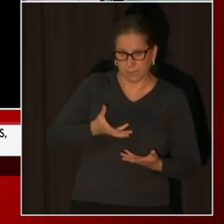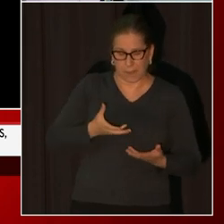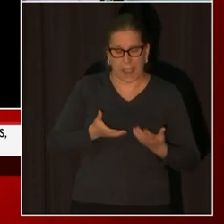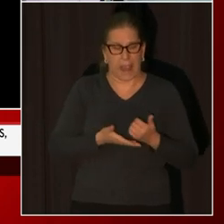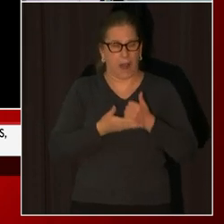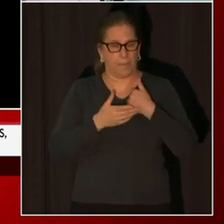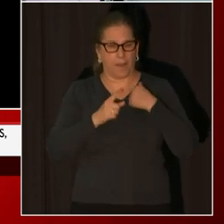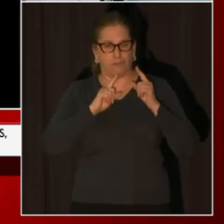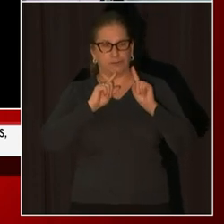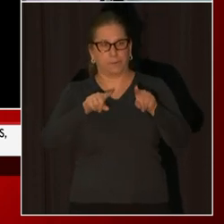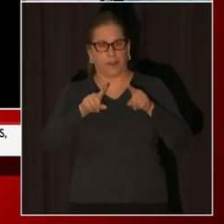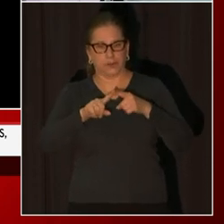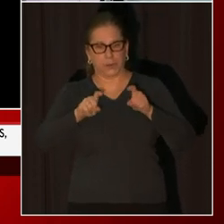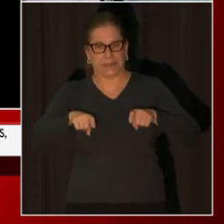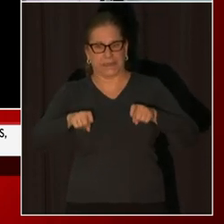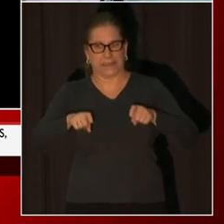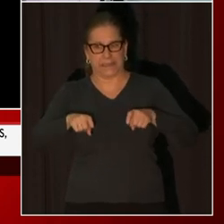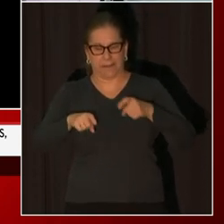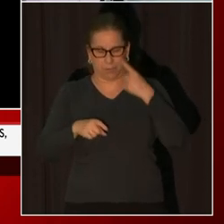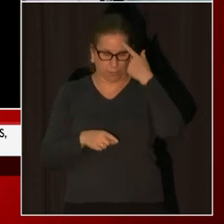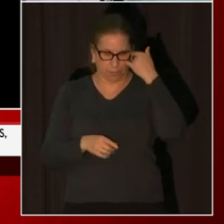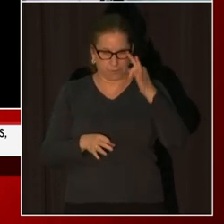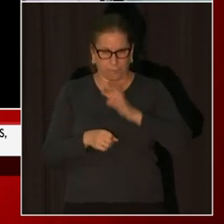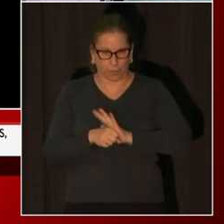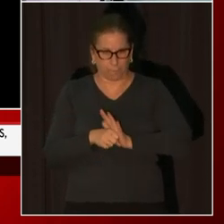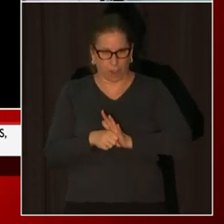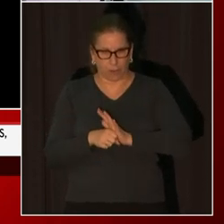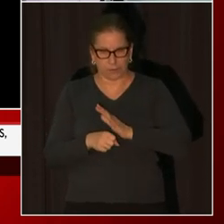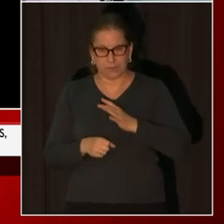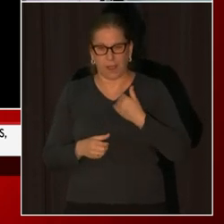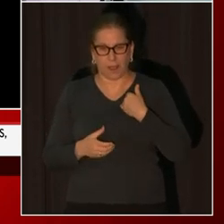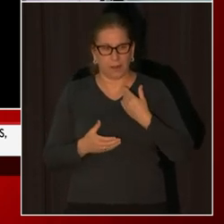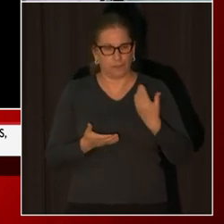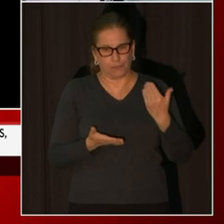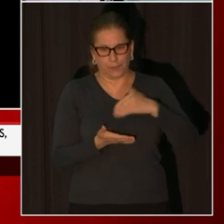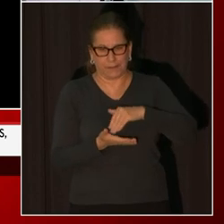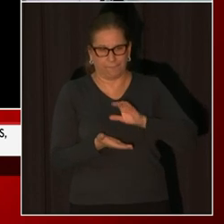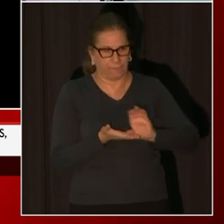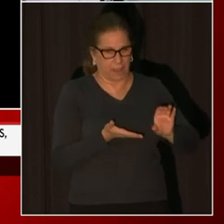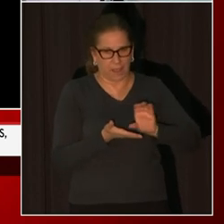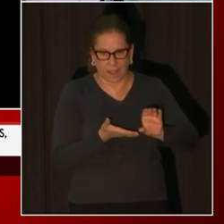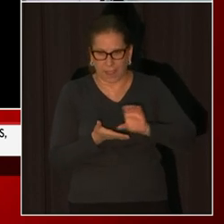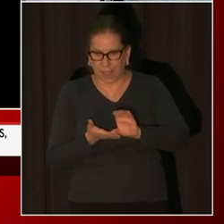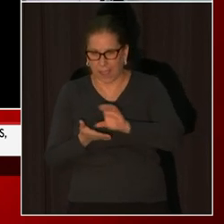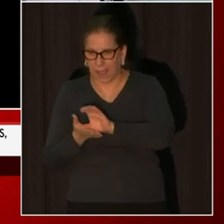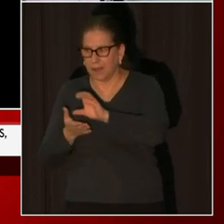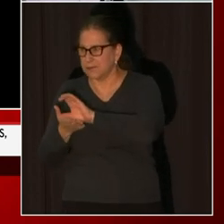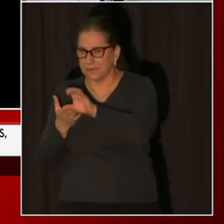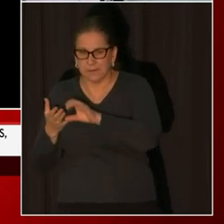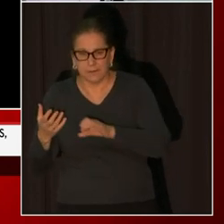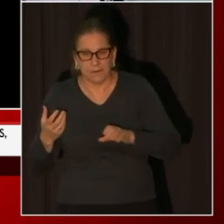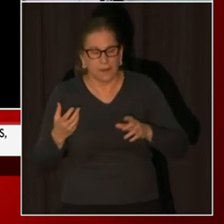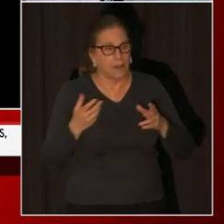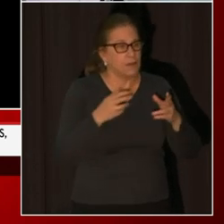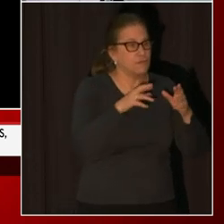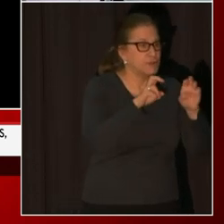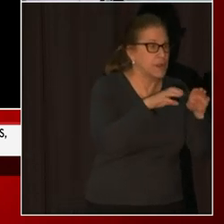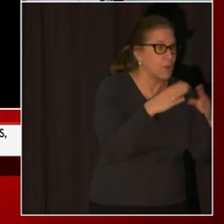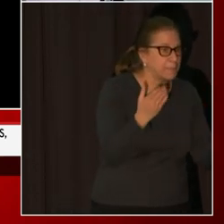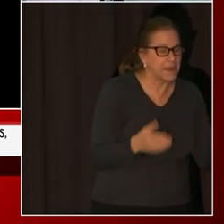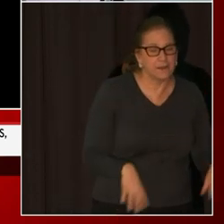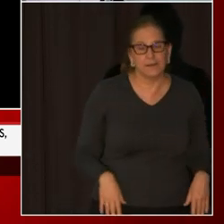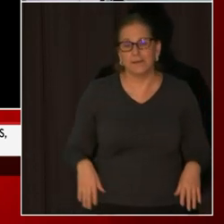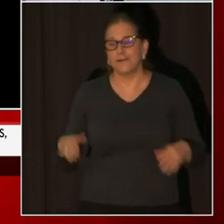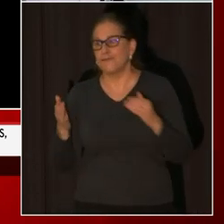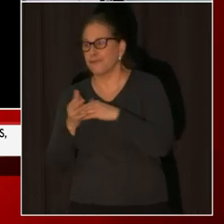health crisis, but also invest in our recovery and our reopen. And so in order to do that effectively, we